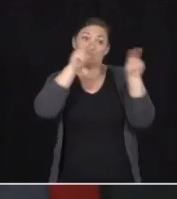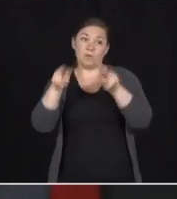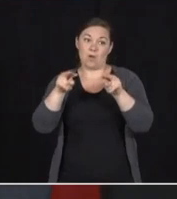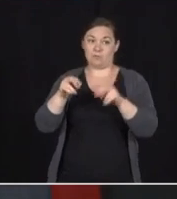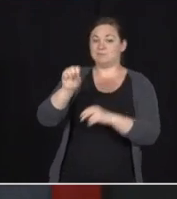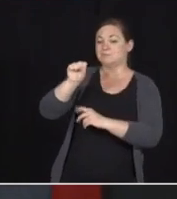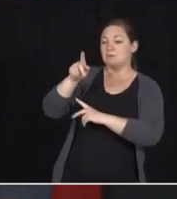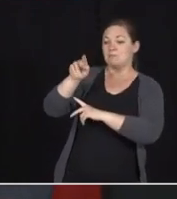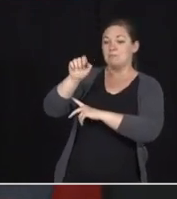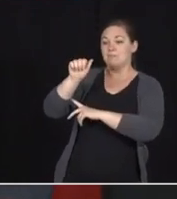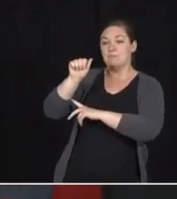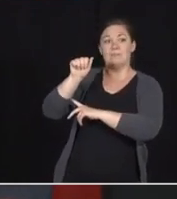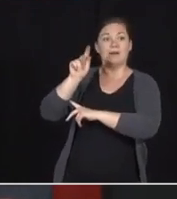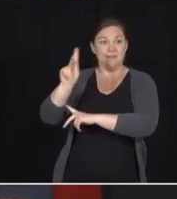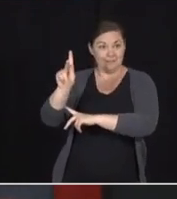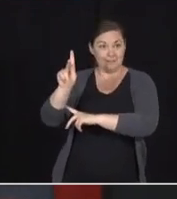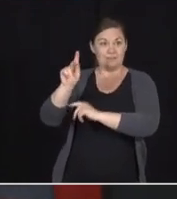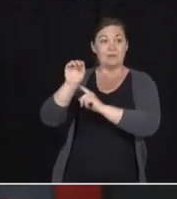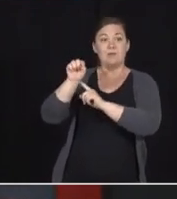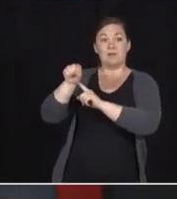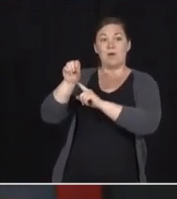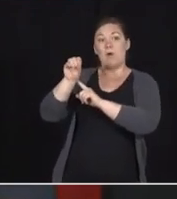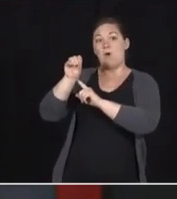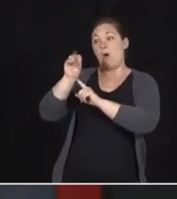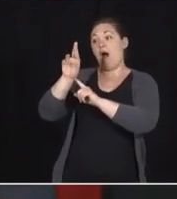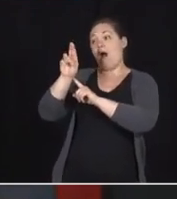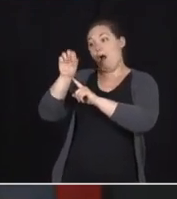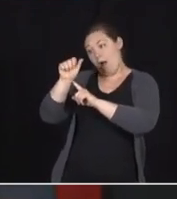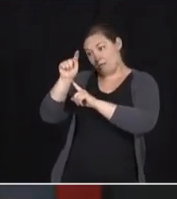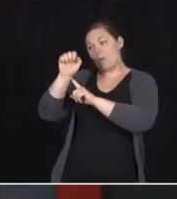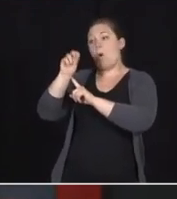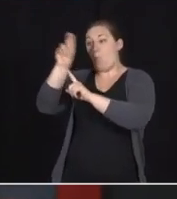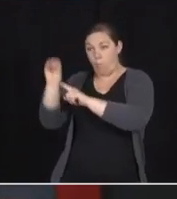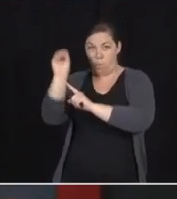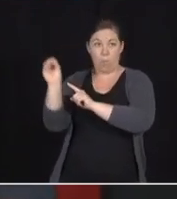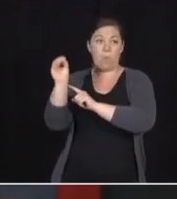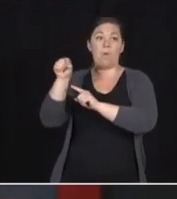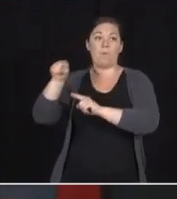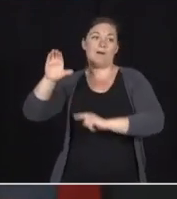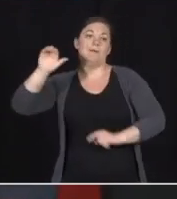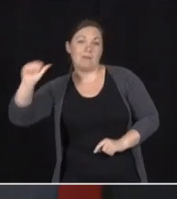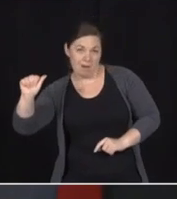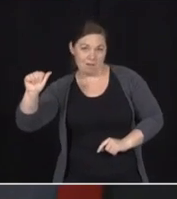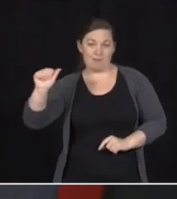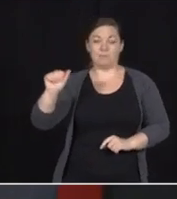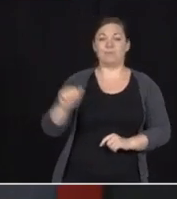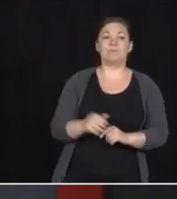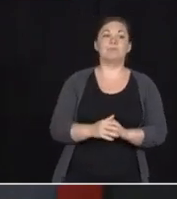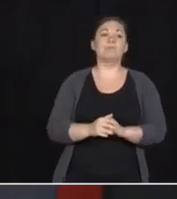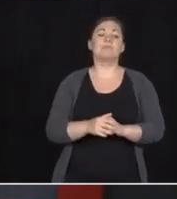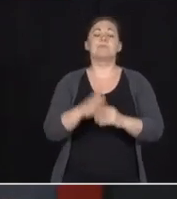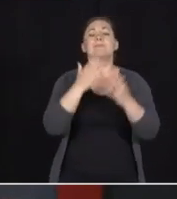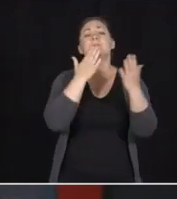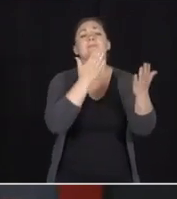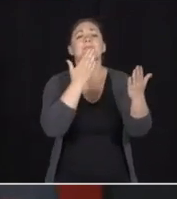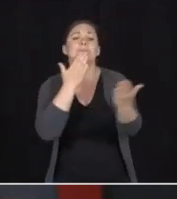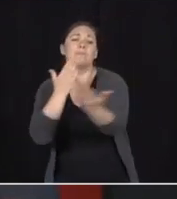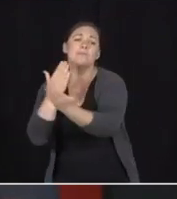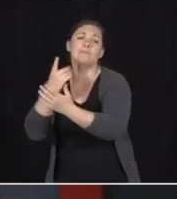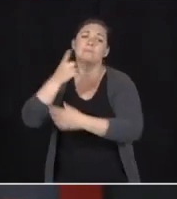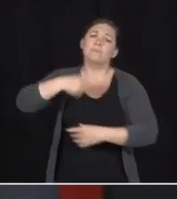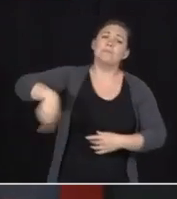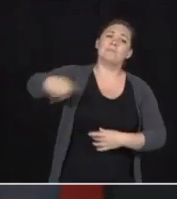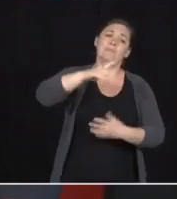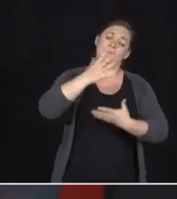sparkontario.ca. On behalf of grateful Ontarians across our province, thank you for your acts of kindness and generosity. But